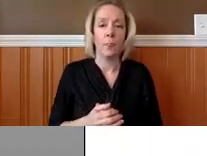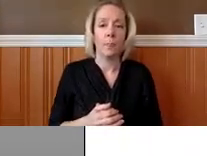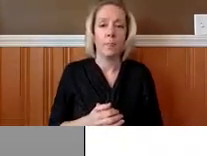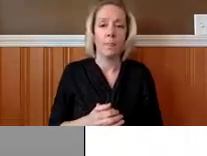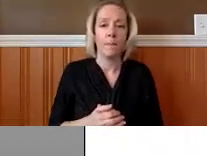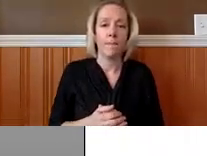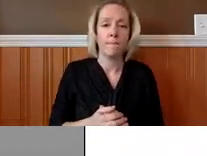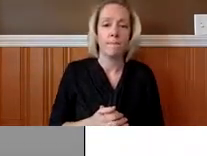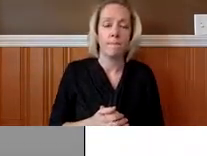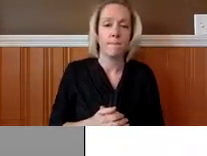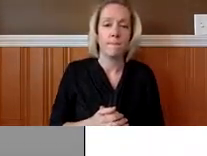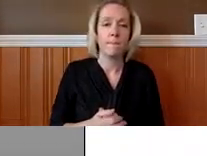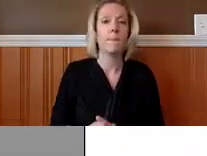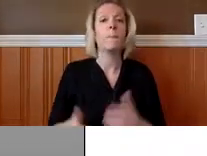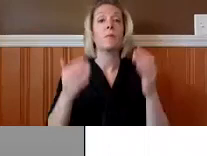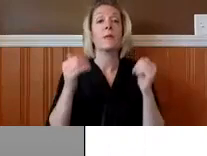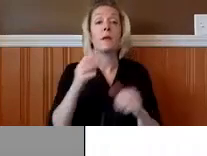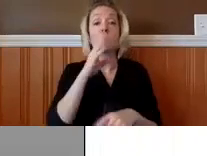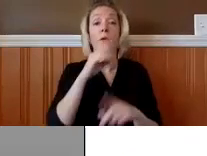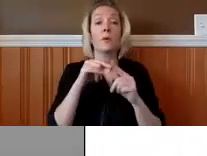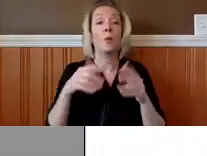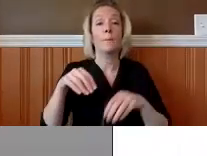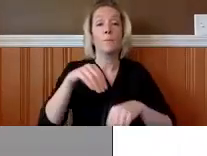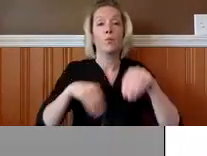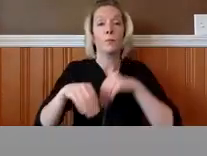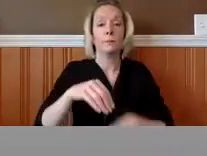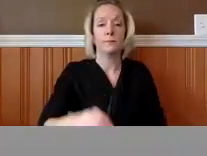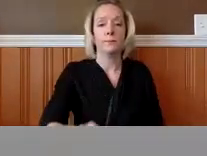Let's think about movement.